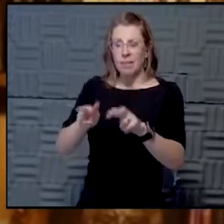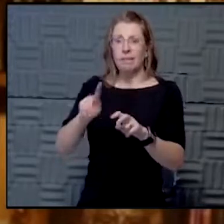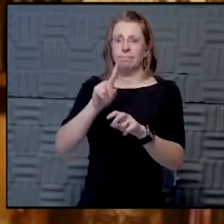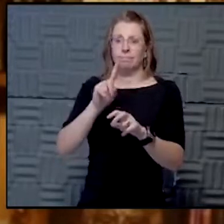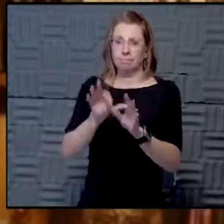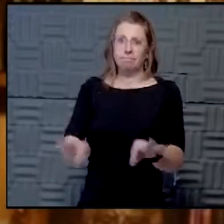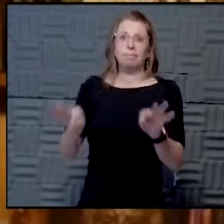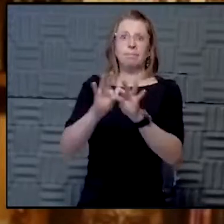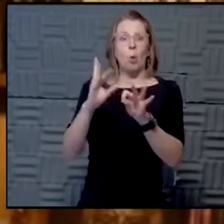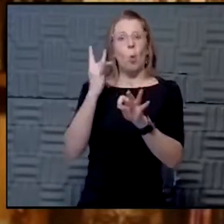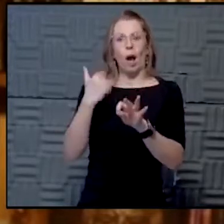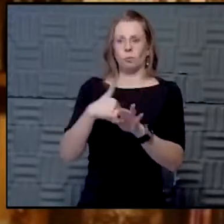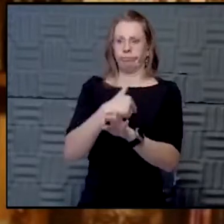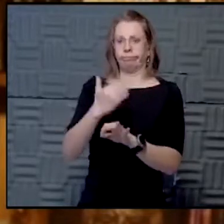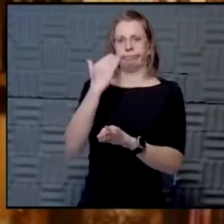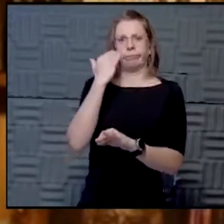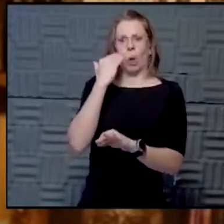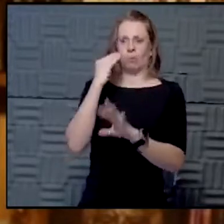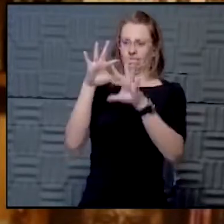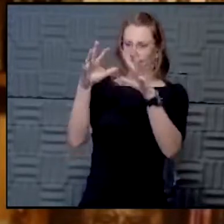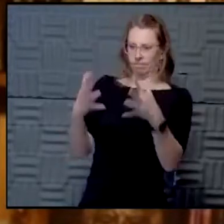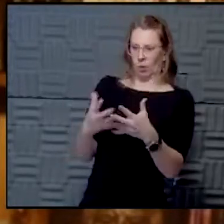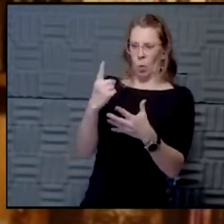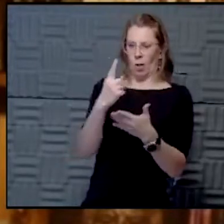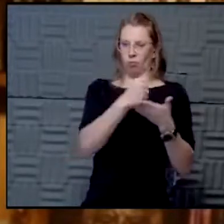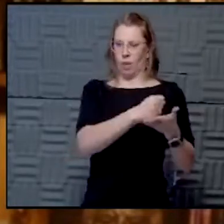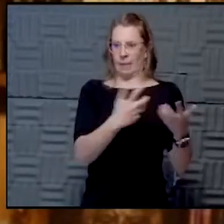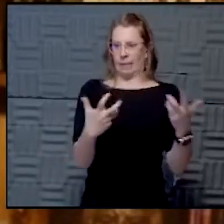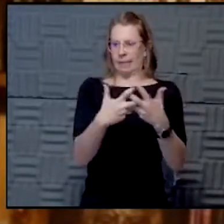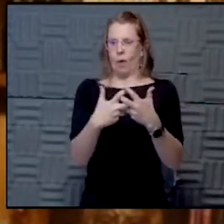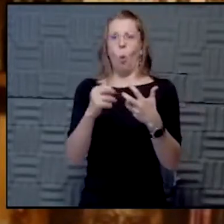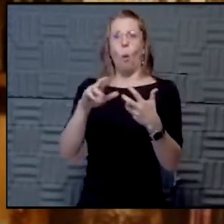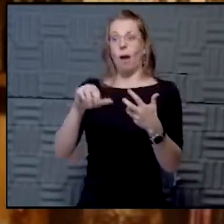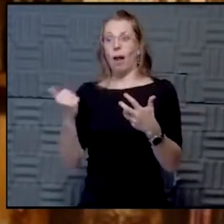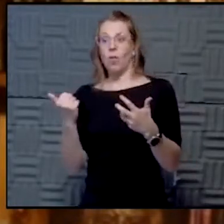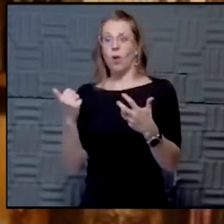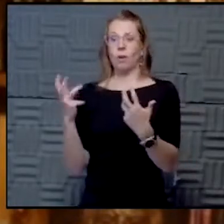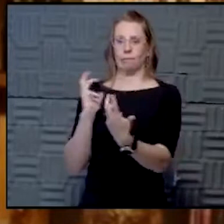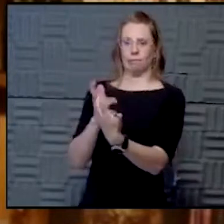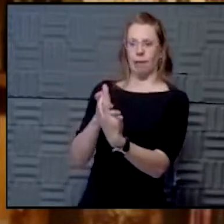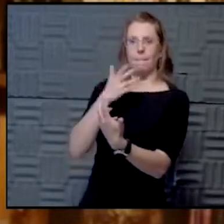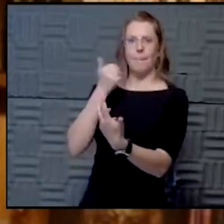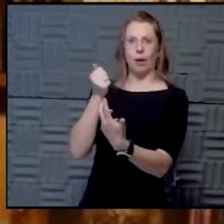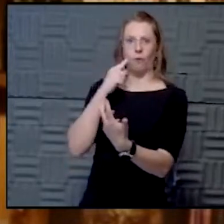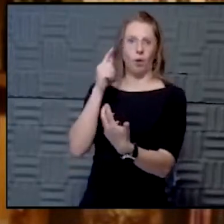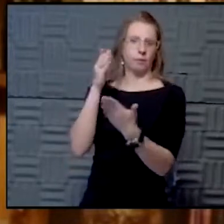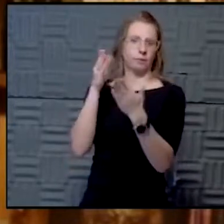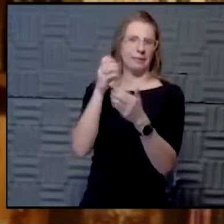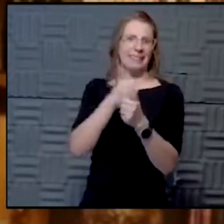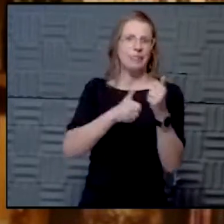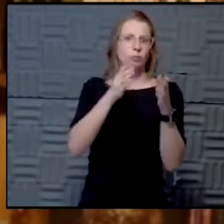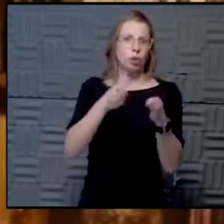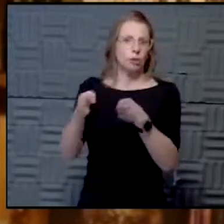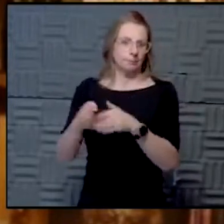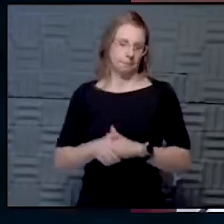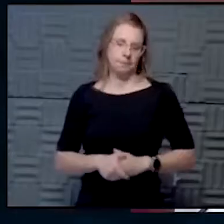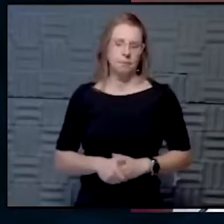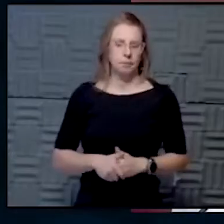we get a sense of whether one treatment or another is more likely to be successful for each person.